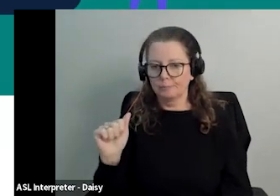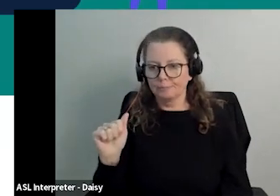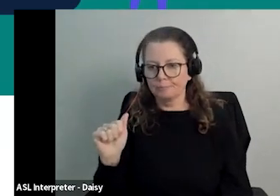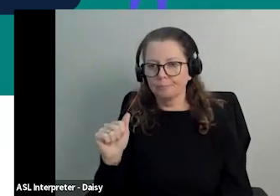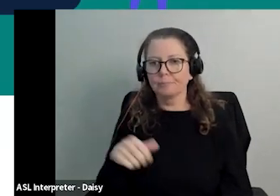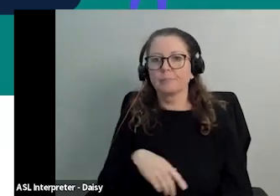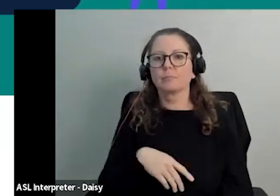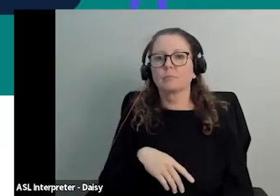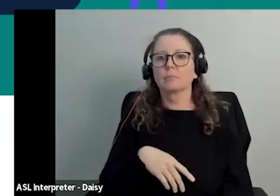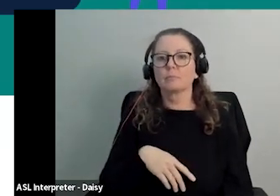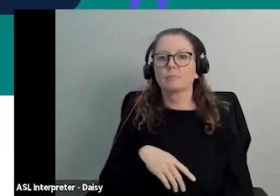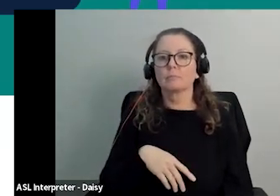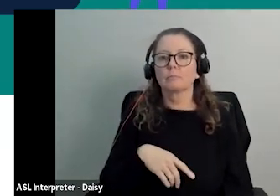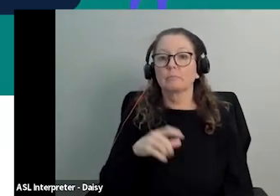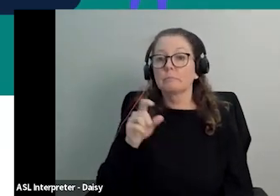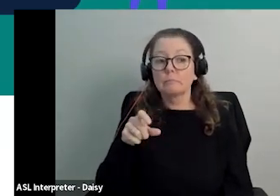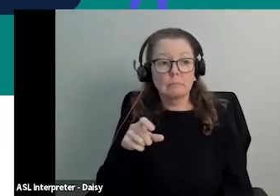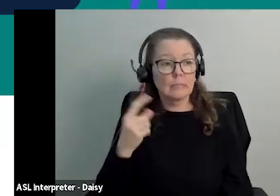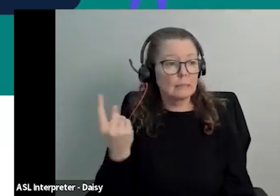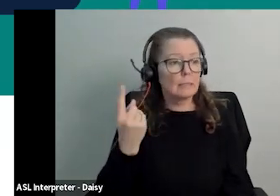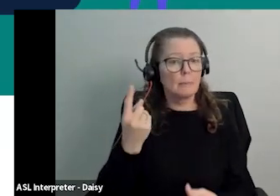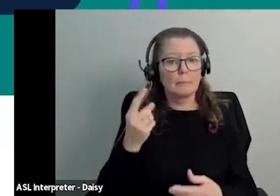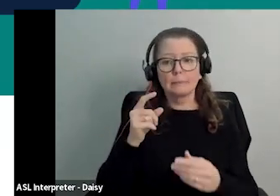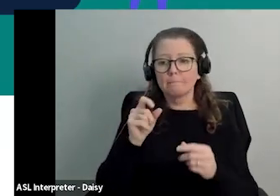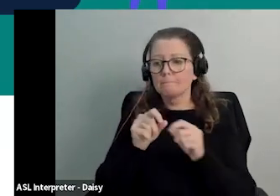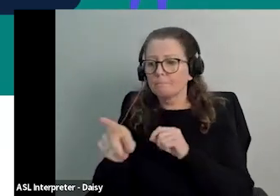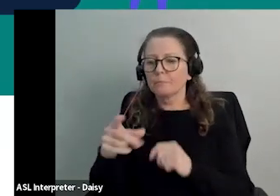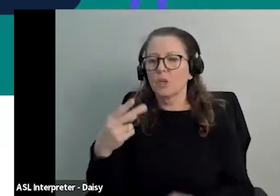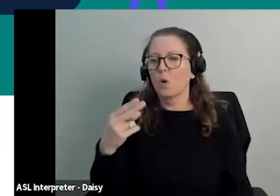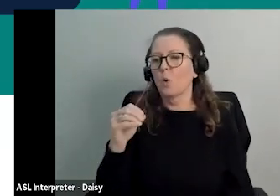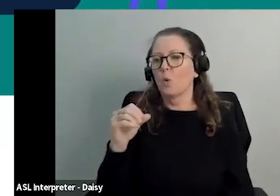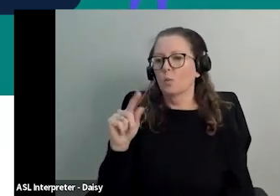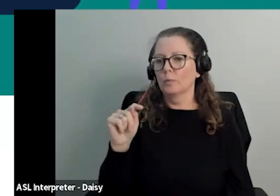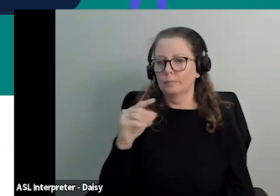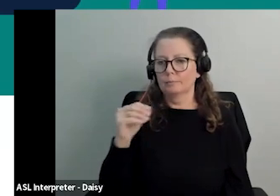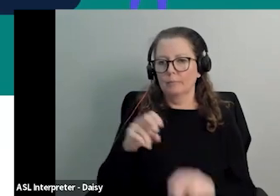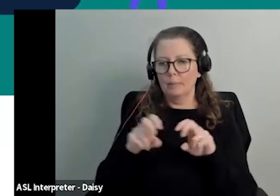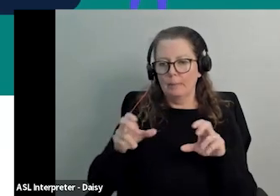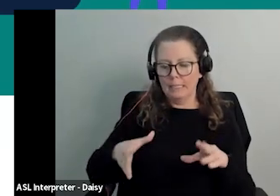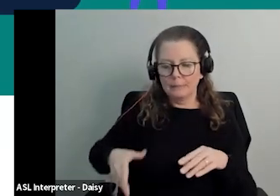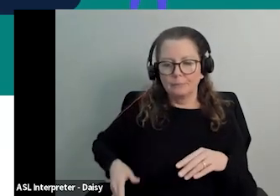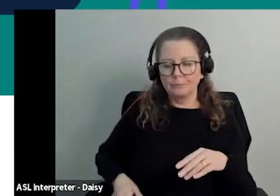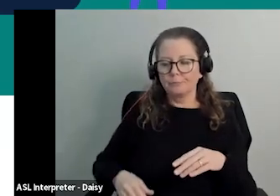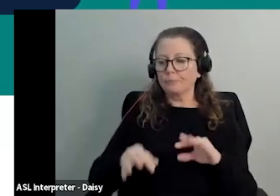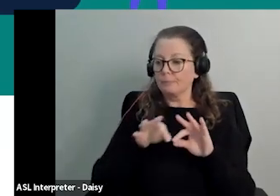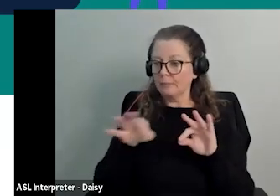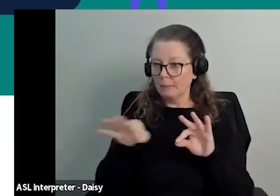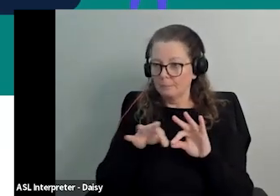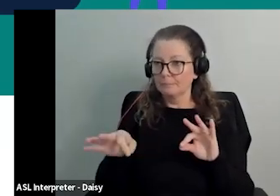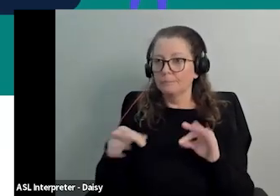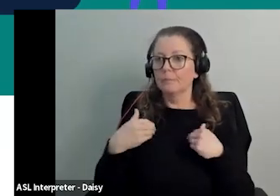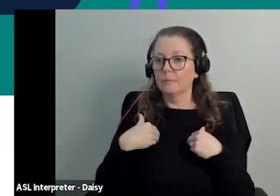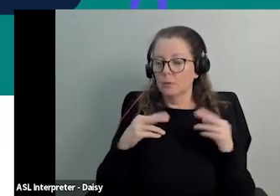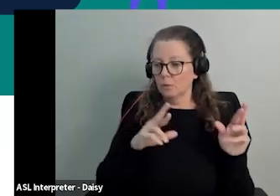have any needs, you can send a message through the chat to the hosts and the panelists. We have captions provided by a